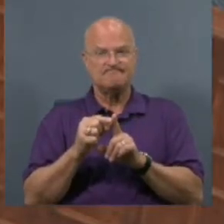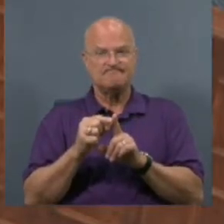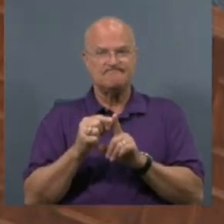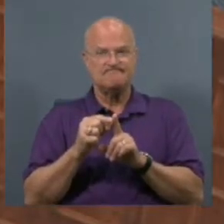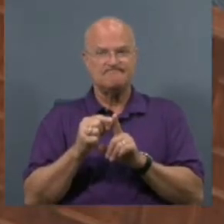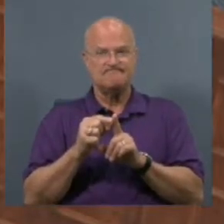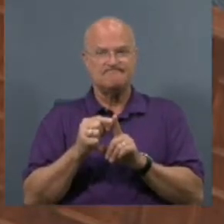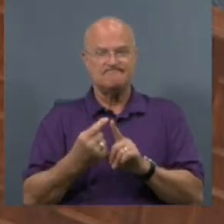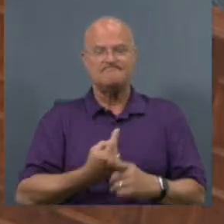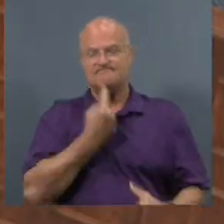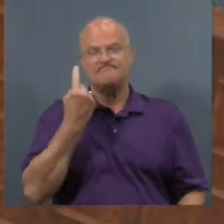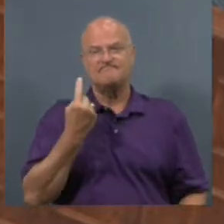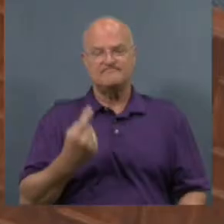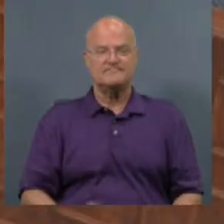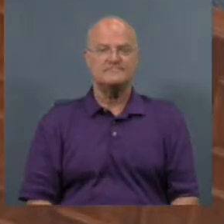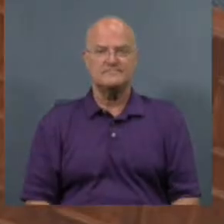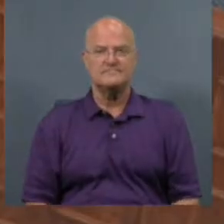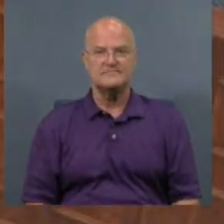below par.